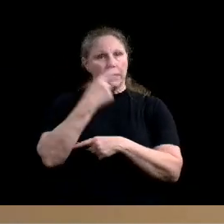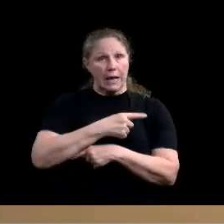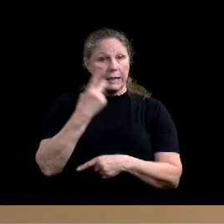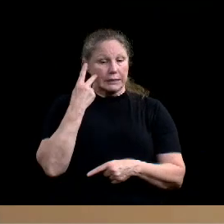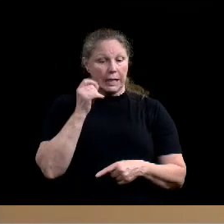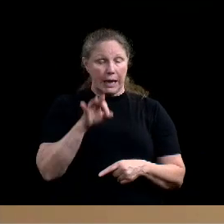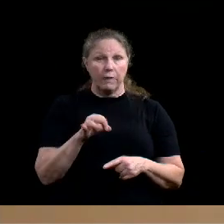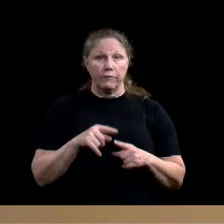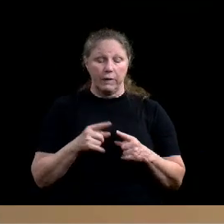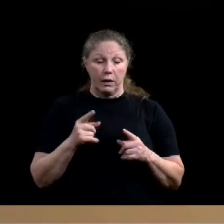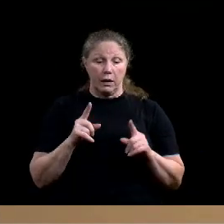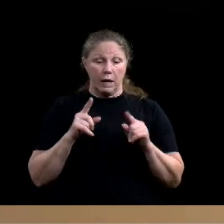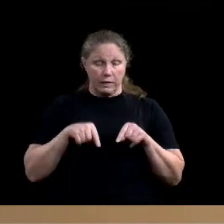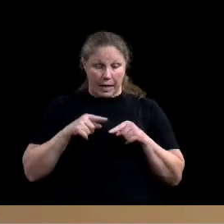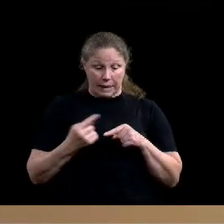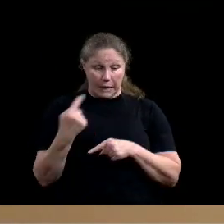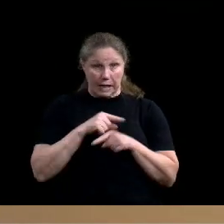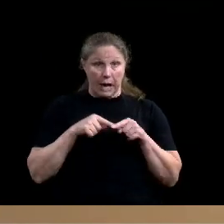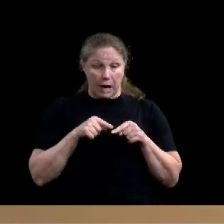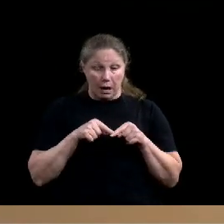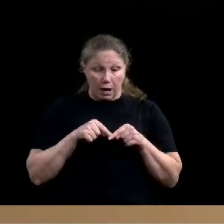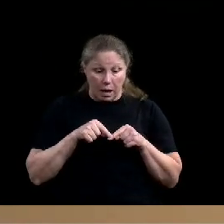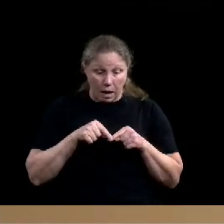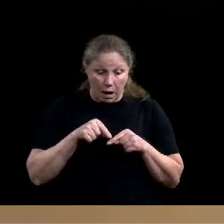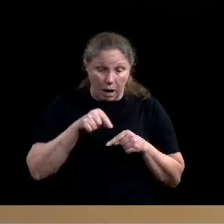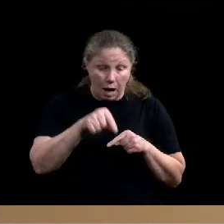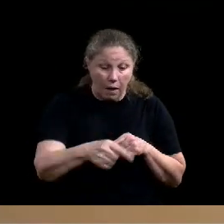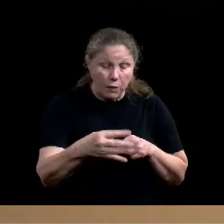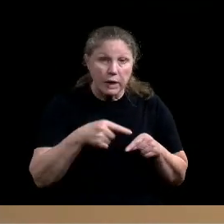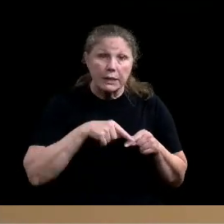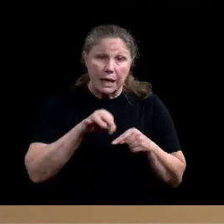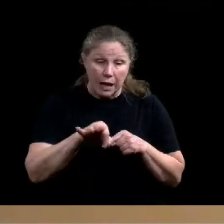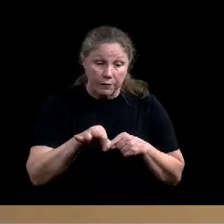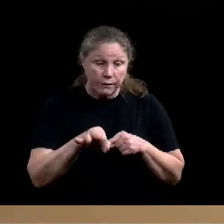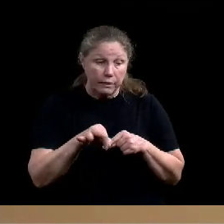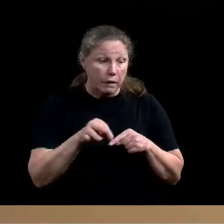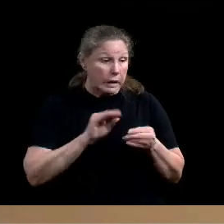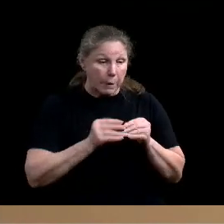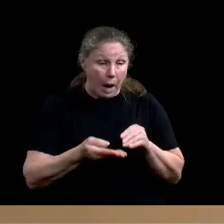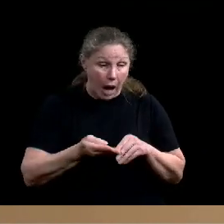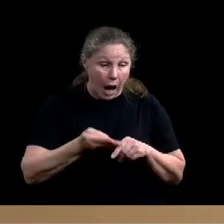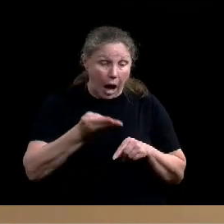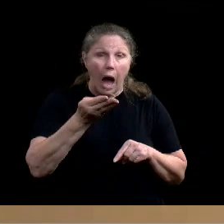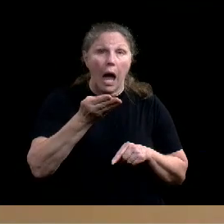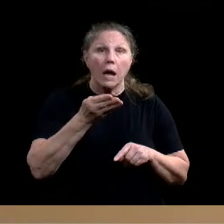impact any changes you've made in social behavior have had on the disease.